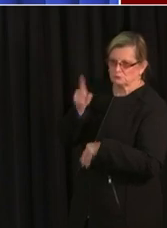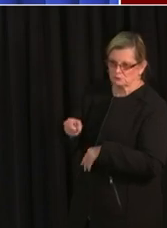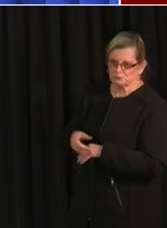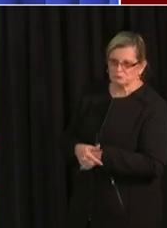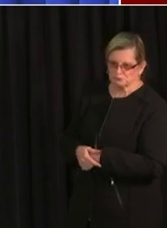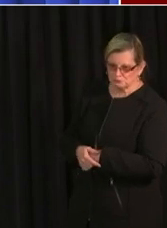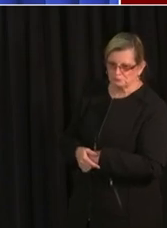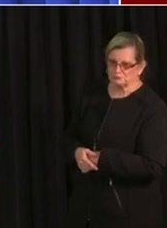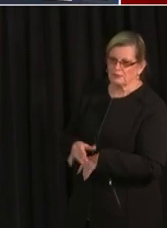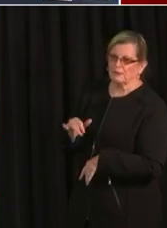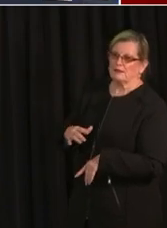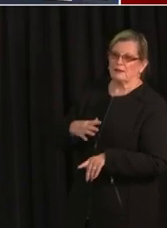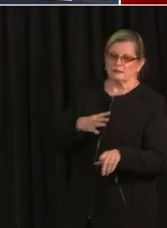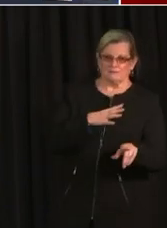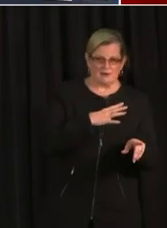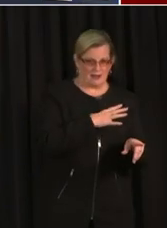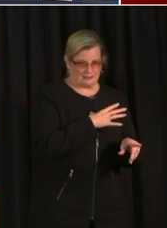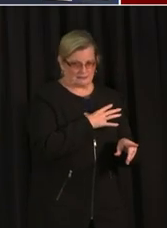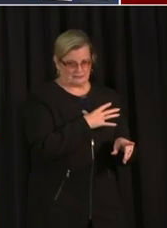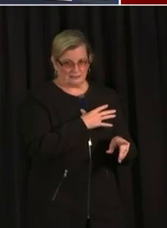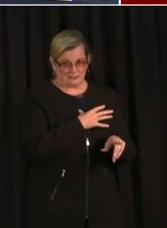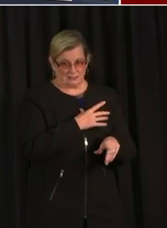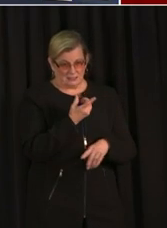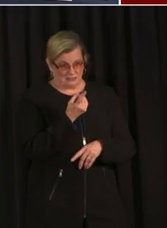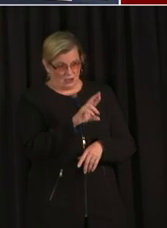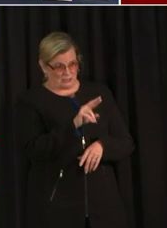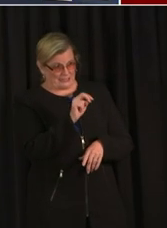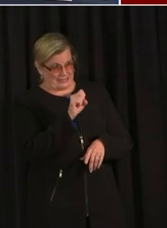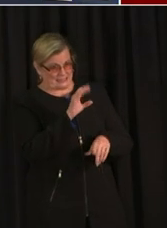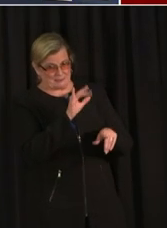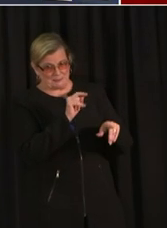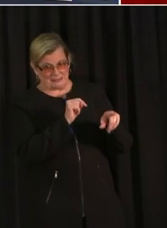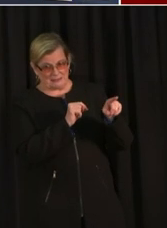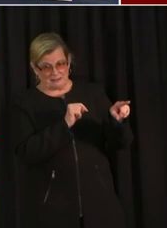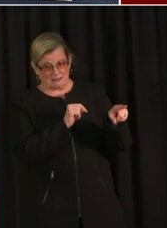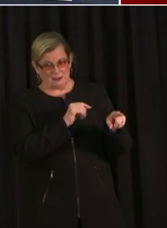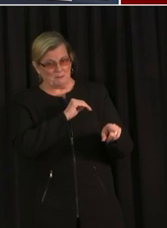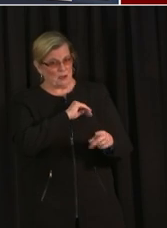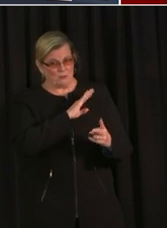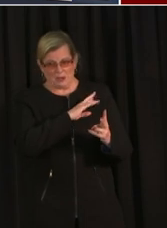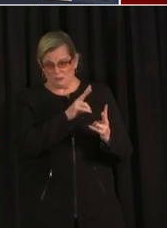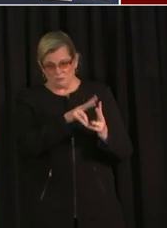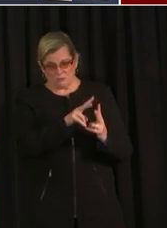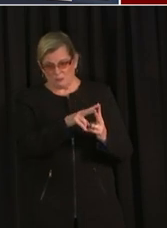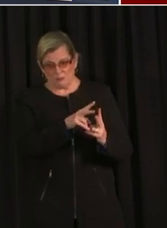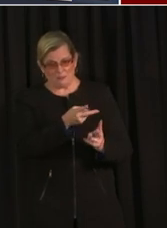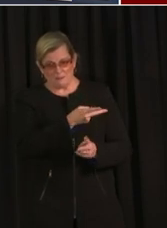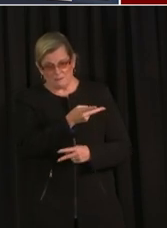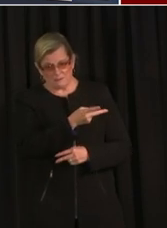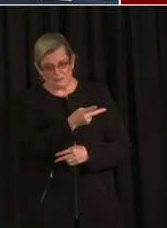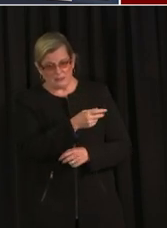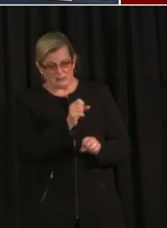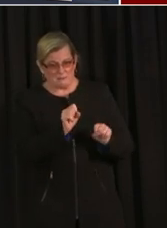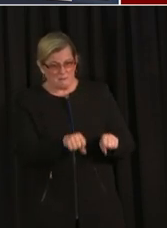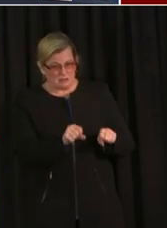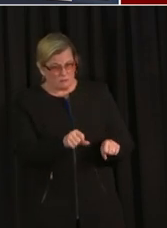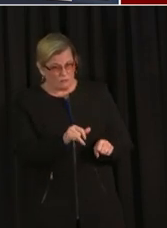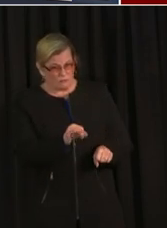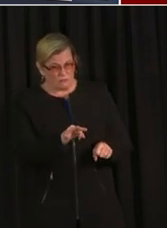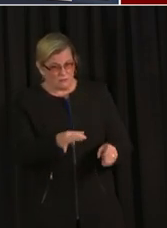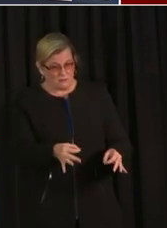And then, can I ask Dr. Nesbitt or the mayor, you talk about the possibility of rolling